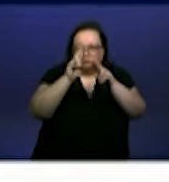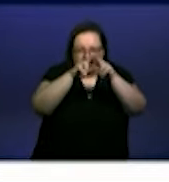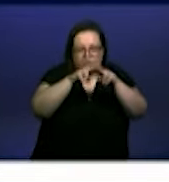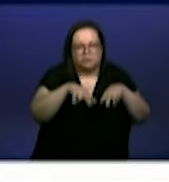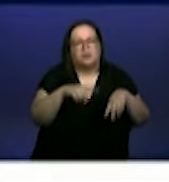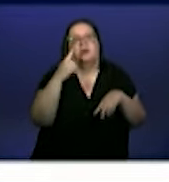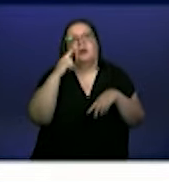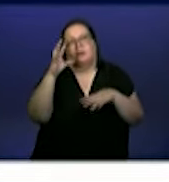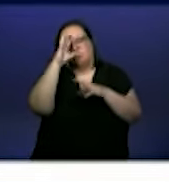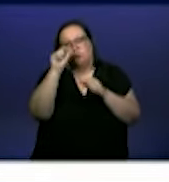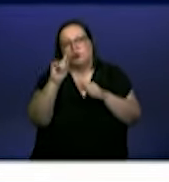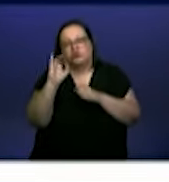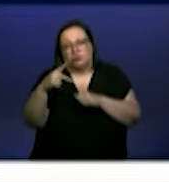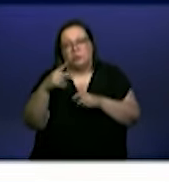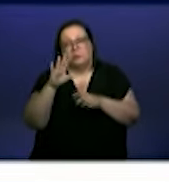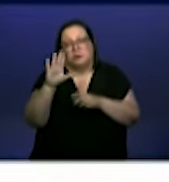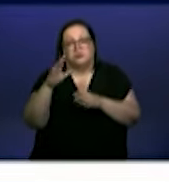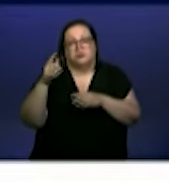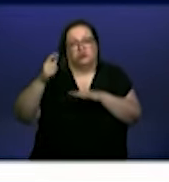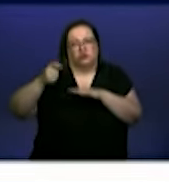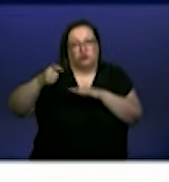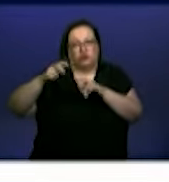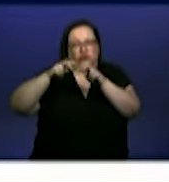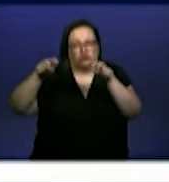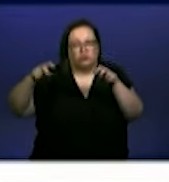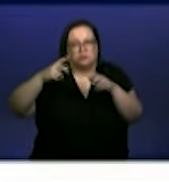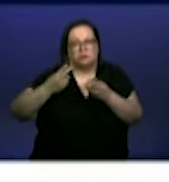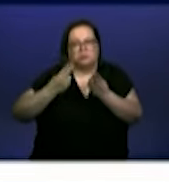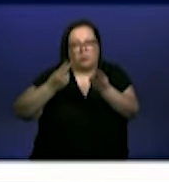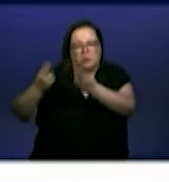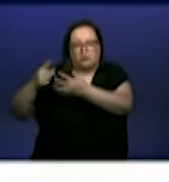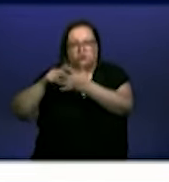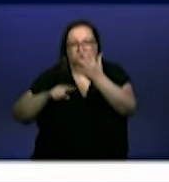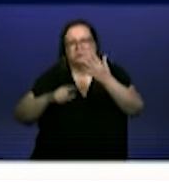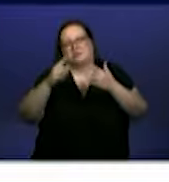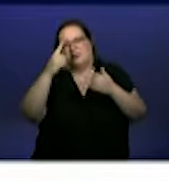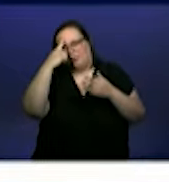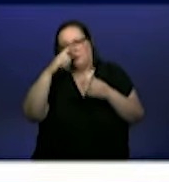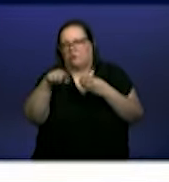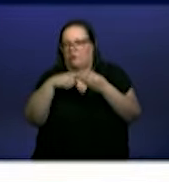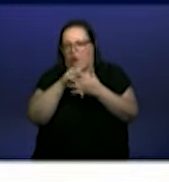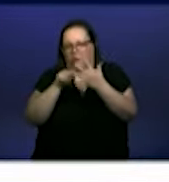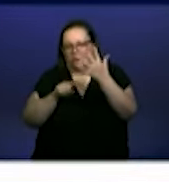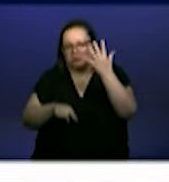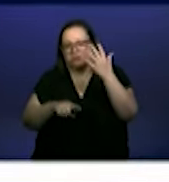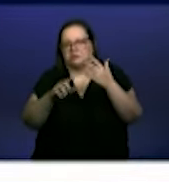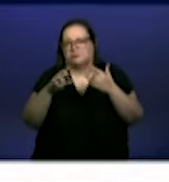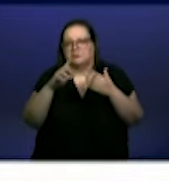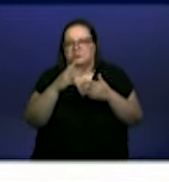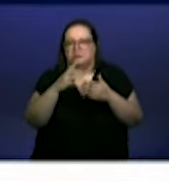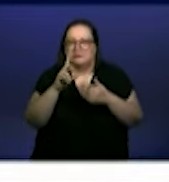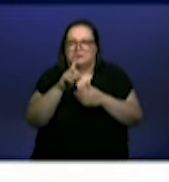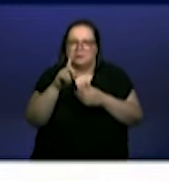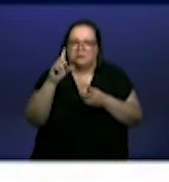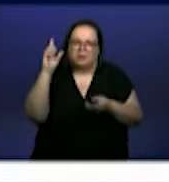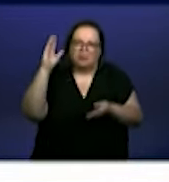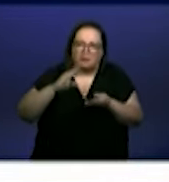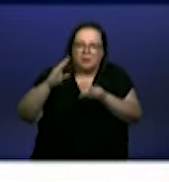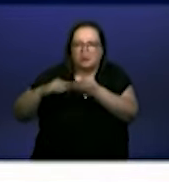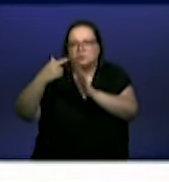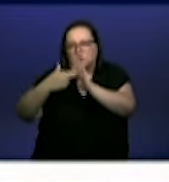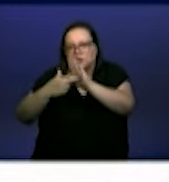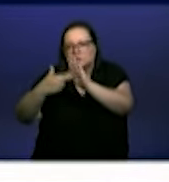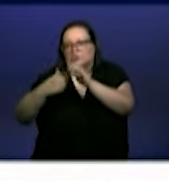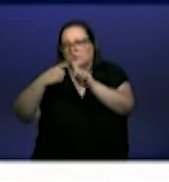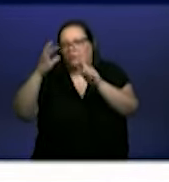Trump and his judicial nominations. I think of all the things, the deregulation and the other things that he did. And my guess is he'll have his